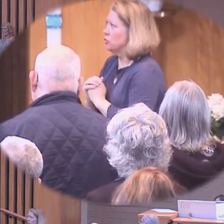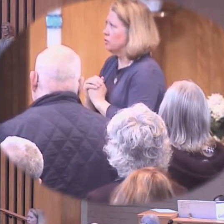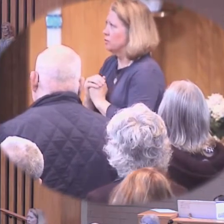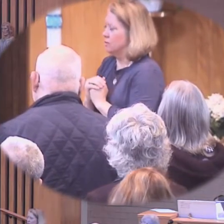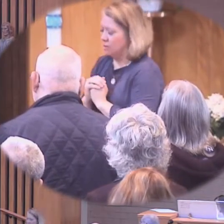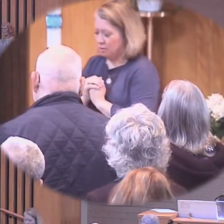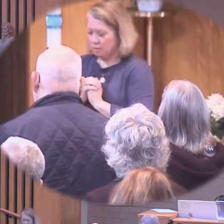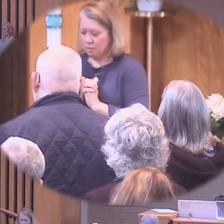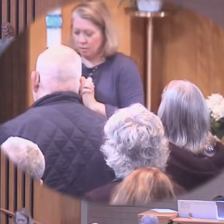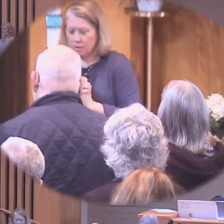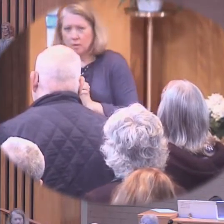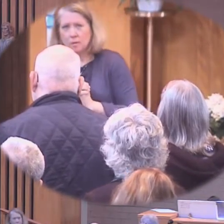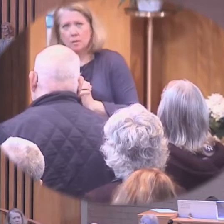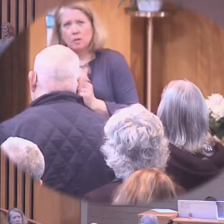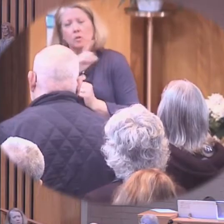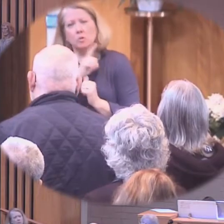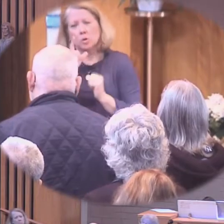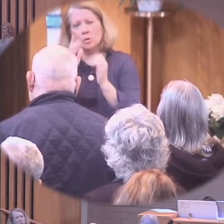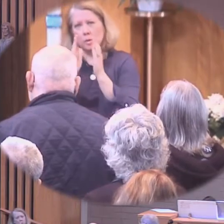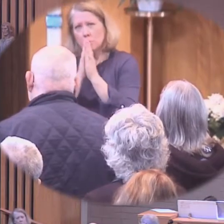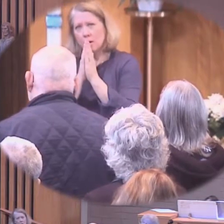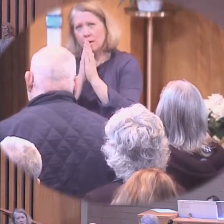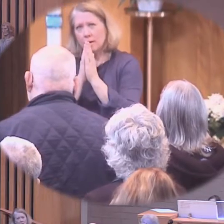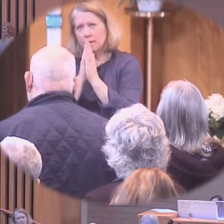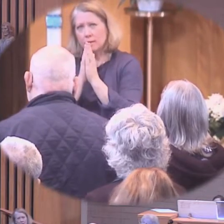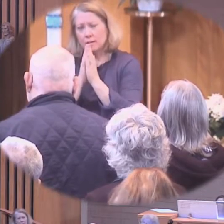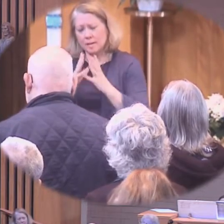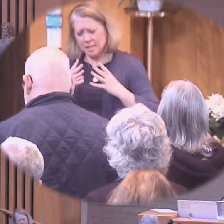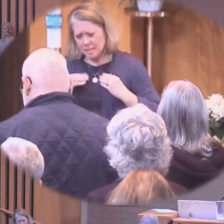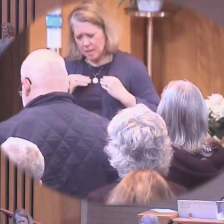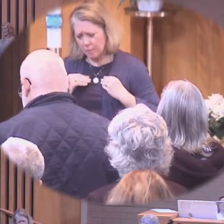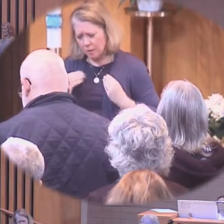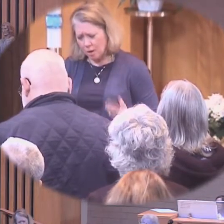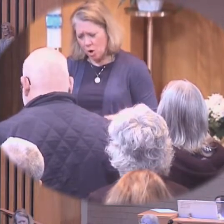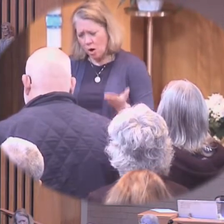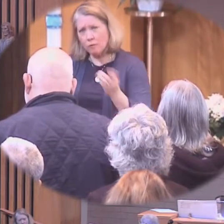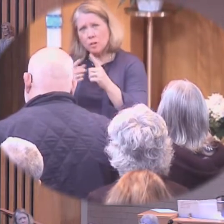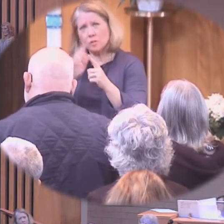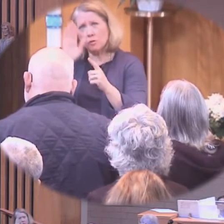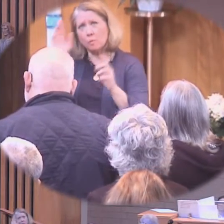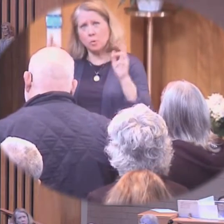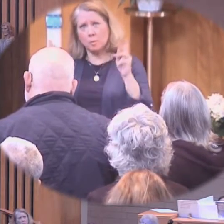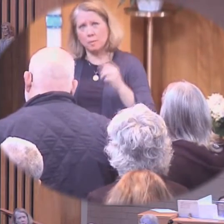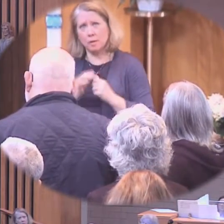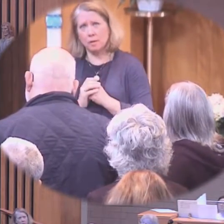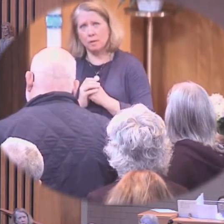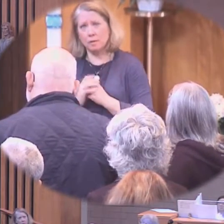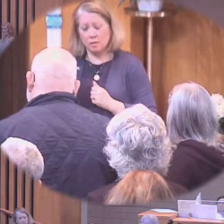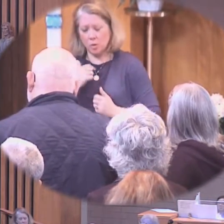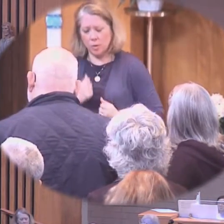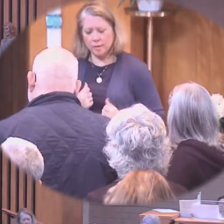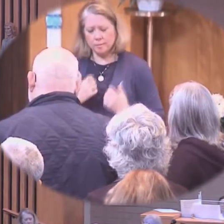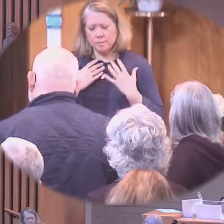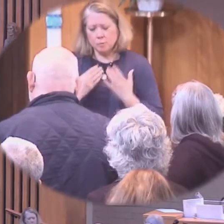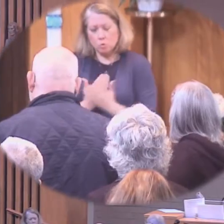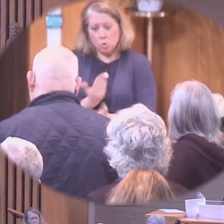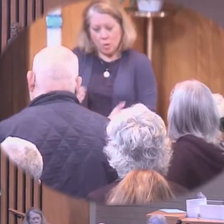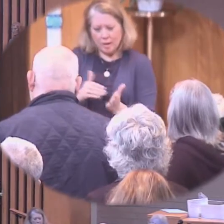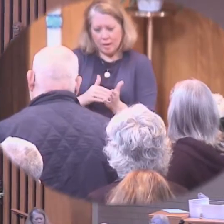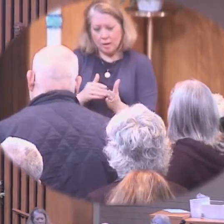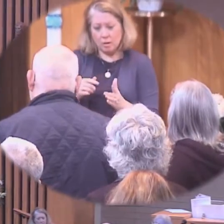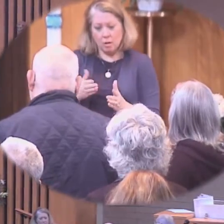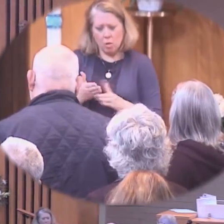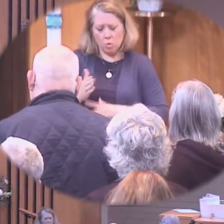Accept graciously, O Lord, we pray, the offerings of your peoples, that renewed by confession of your name and